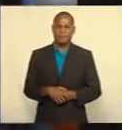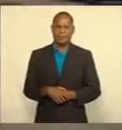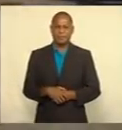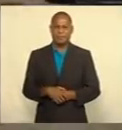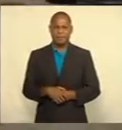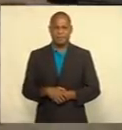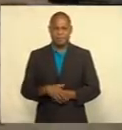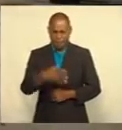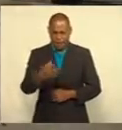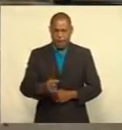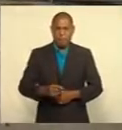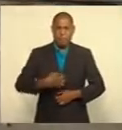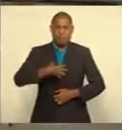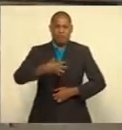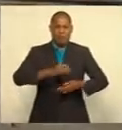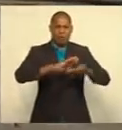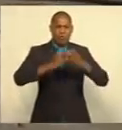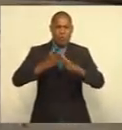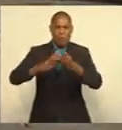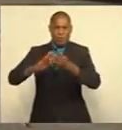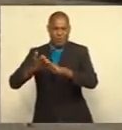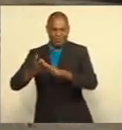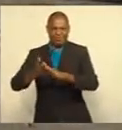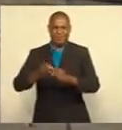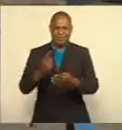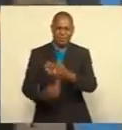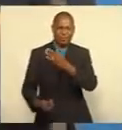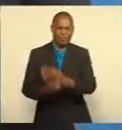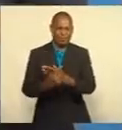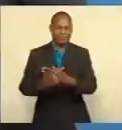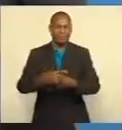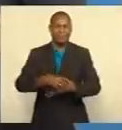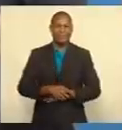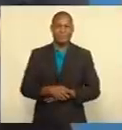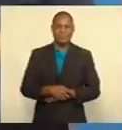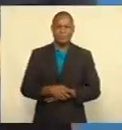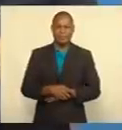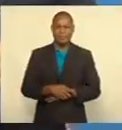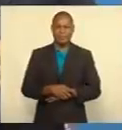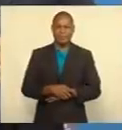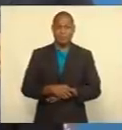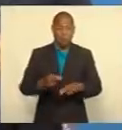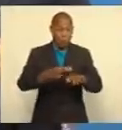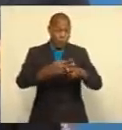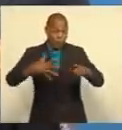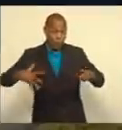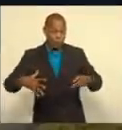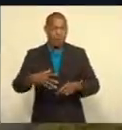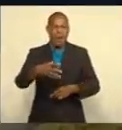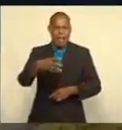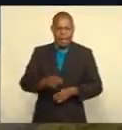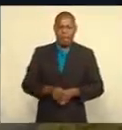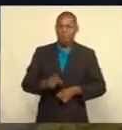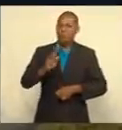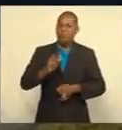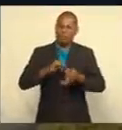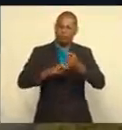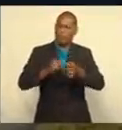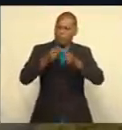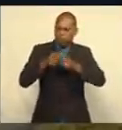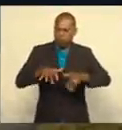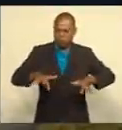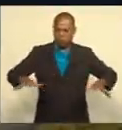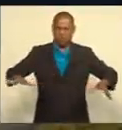Expect more community cases, says the Health Ministry. And funeral classified super spreader as search for two